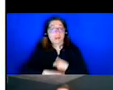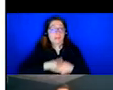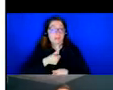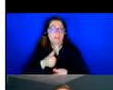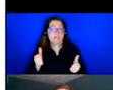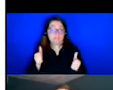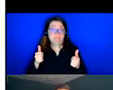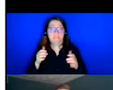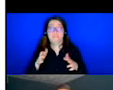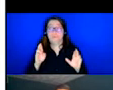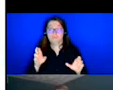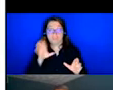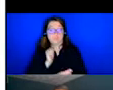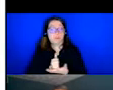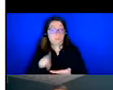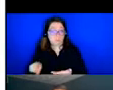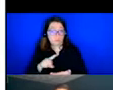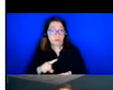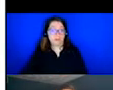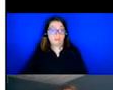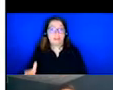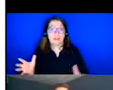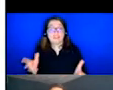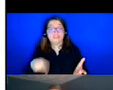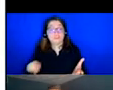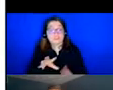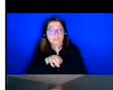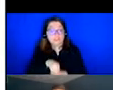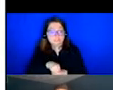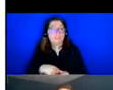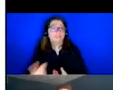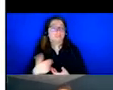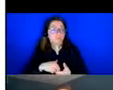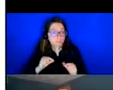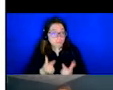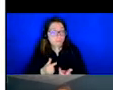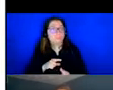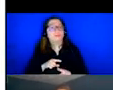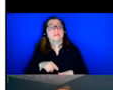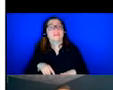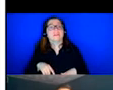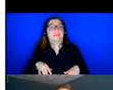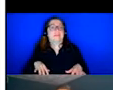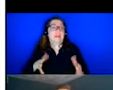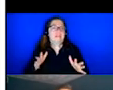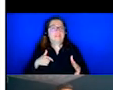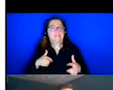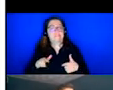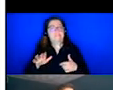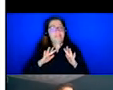helpful kind of doing as well. I encourage you to get involved, join the groups, kind of build on networking and build on that. There's a lot